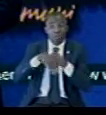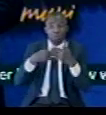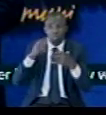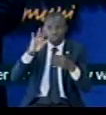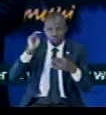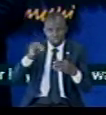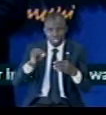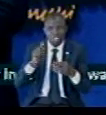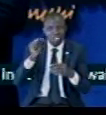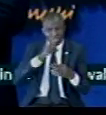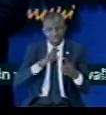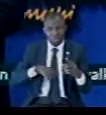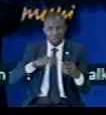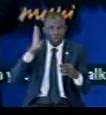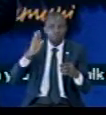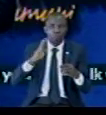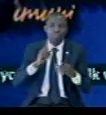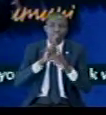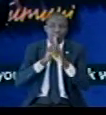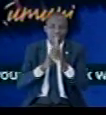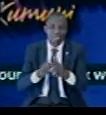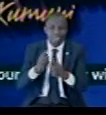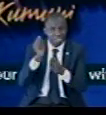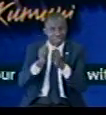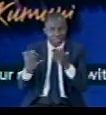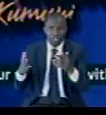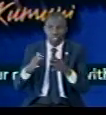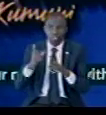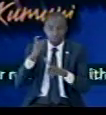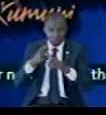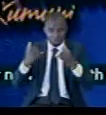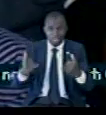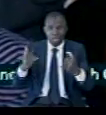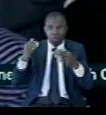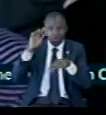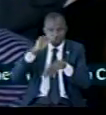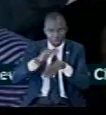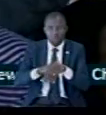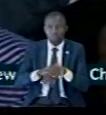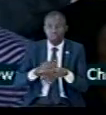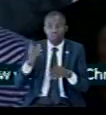The phone numbers, scan them, it should be 11 digits.